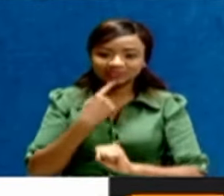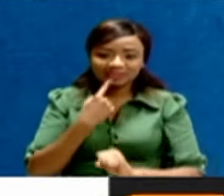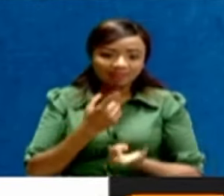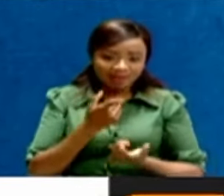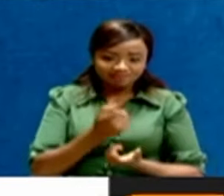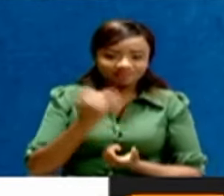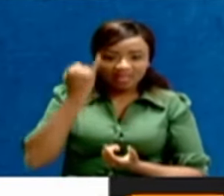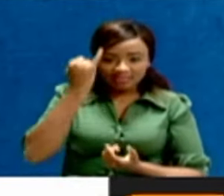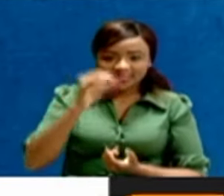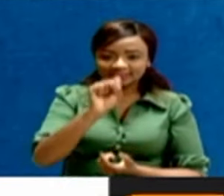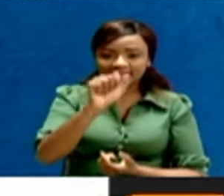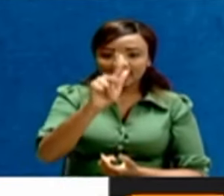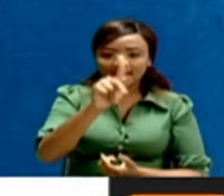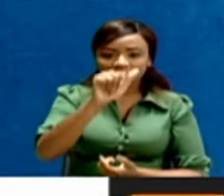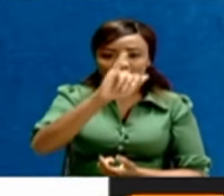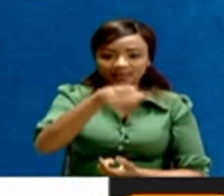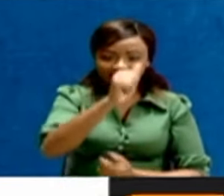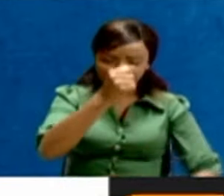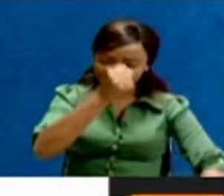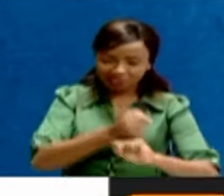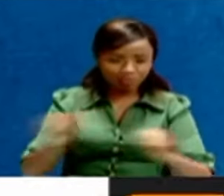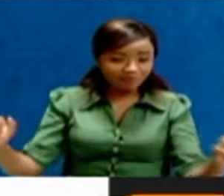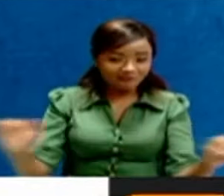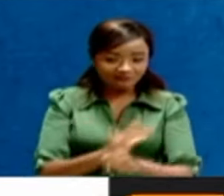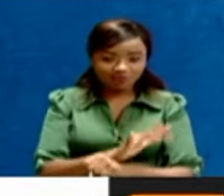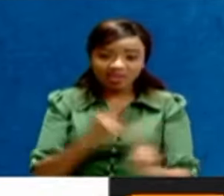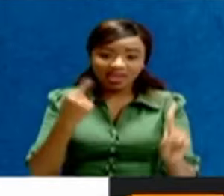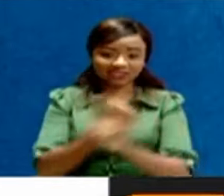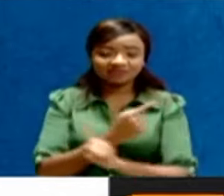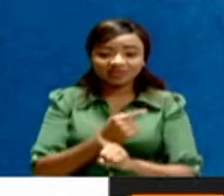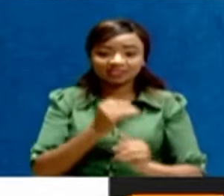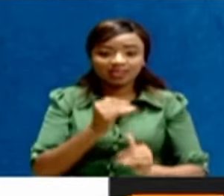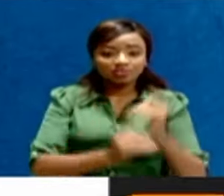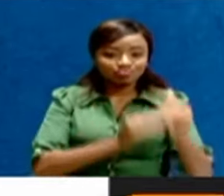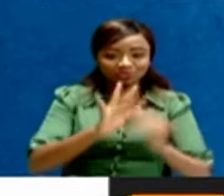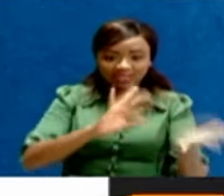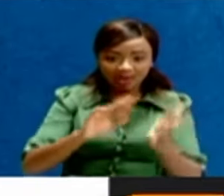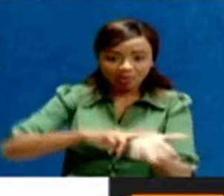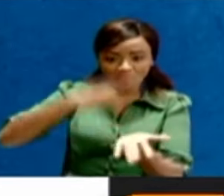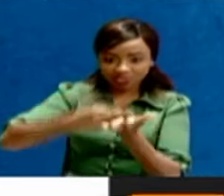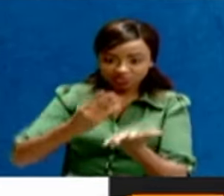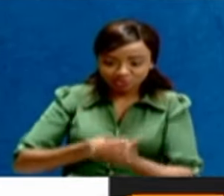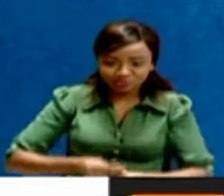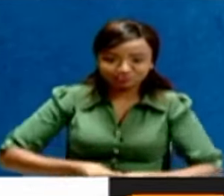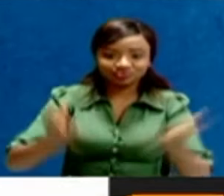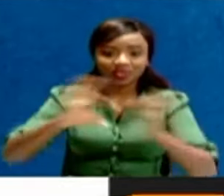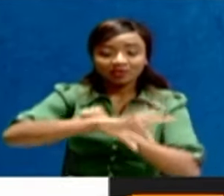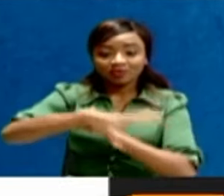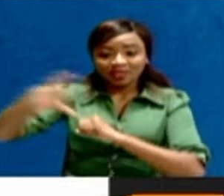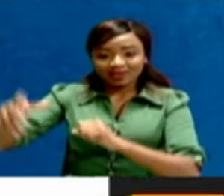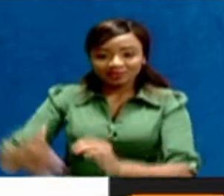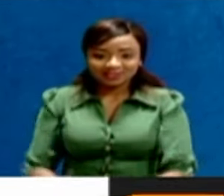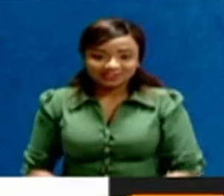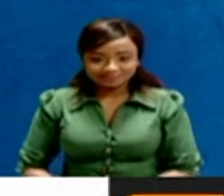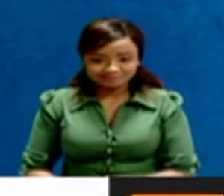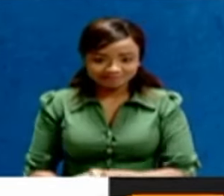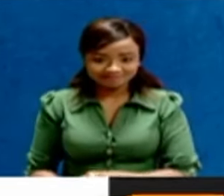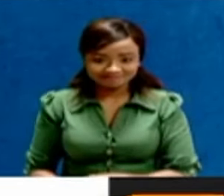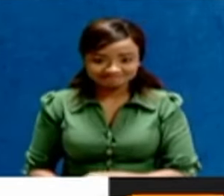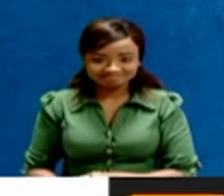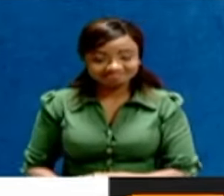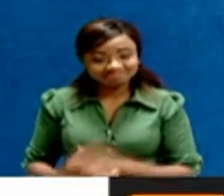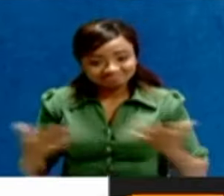motion brought by Honorable Sakaja on a different formula of how to distribute funds to the counties, and